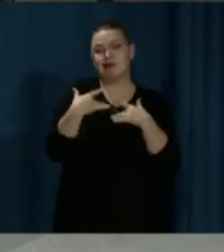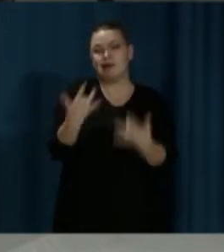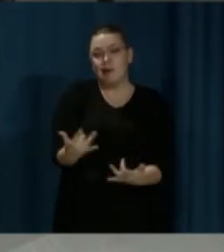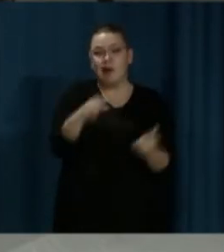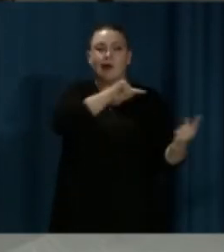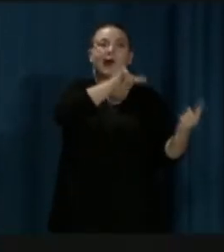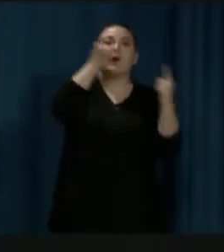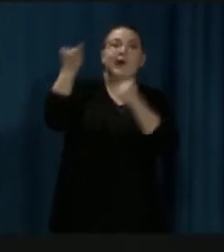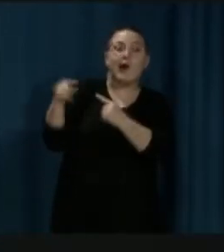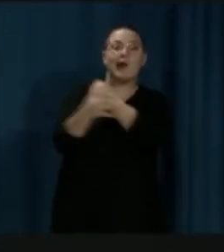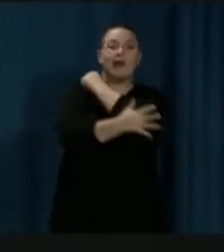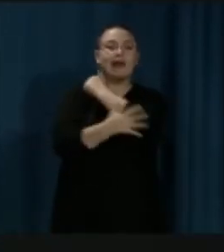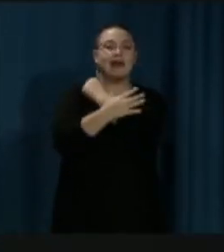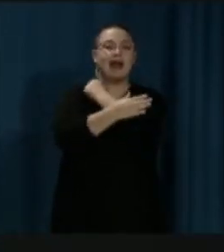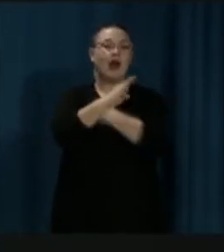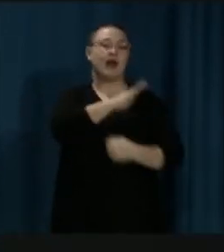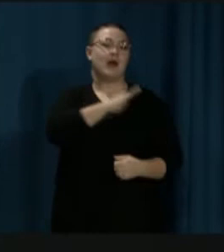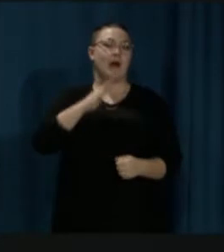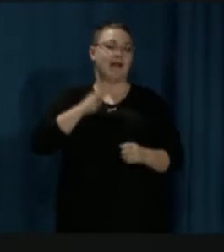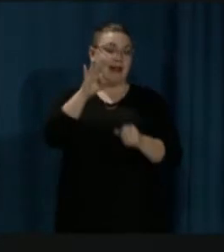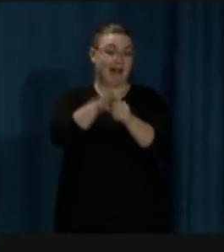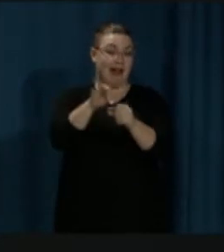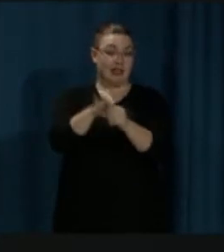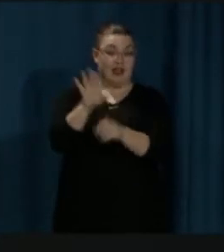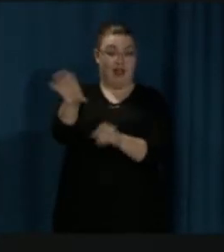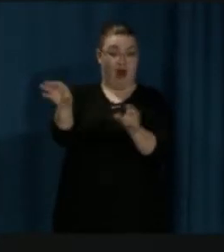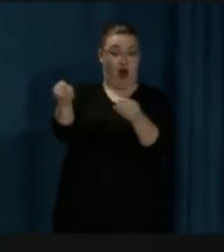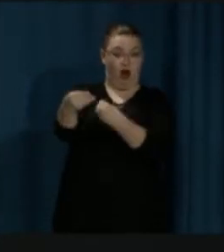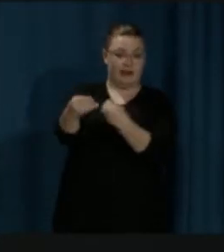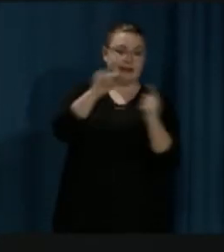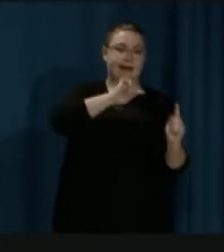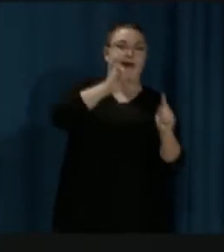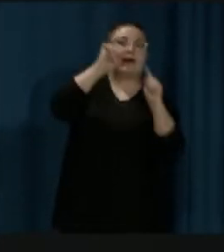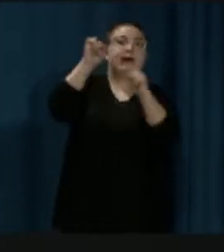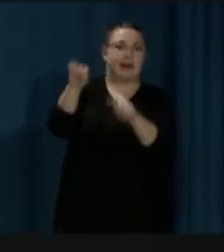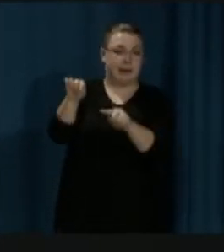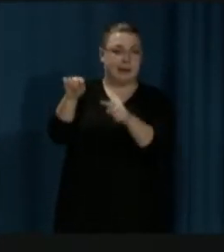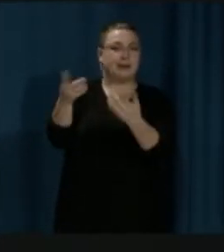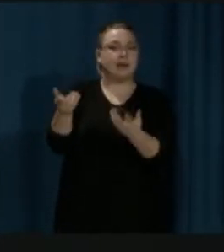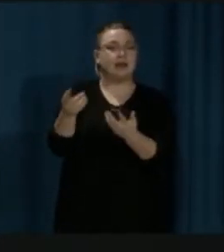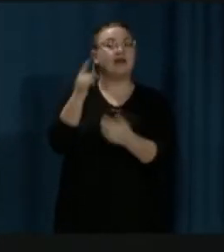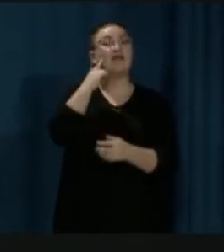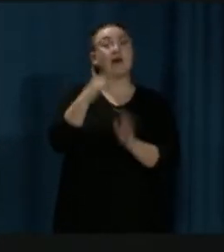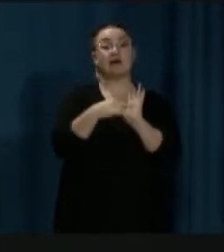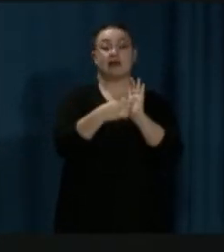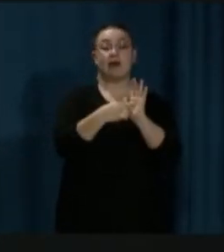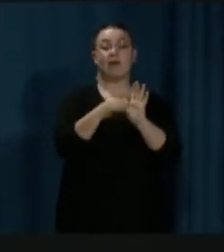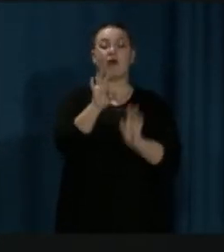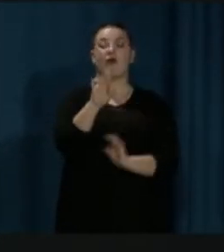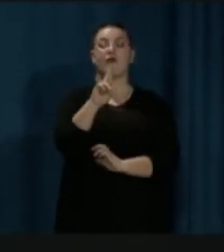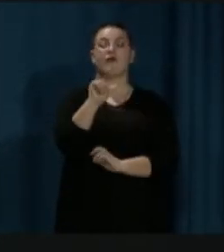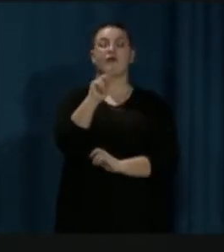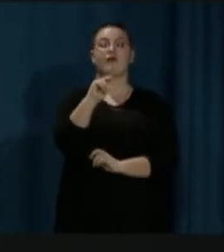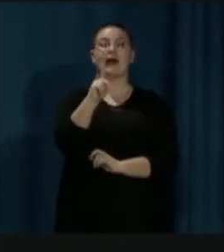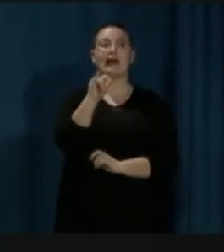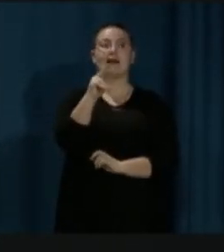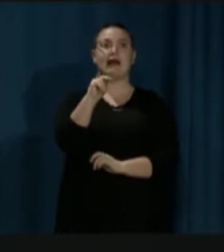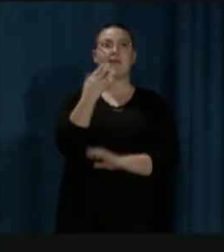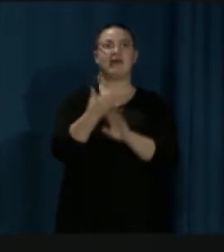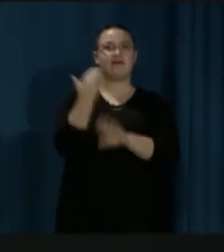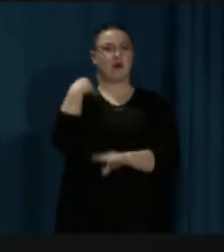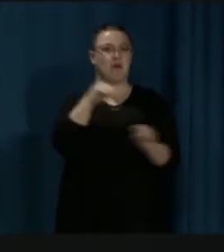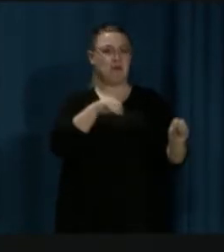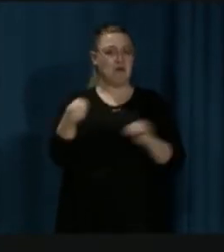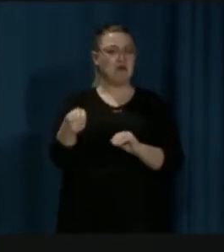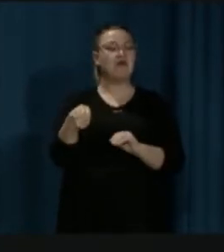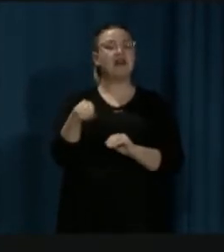county board of elections will use their office. Sometimes the bigger county, like in Franklin County, before they officially moved, I think the Franklin County Board of